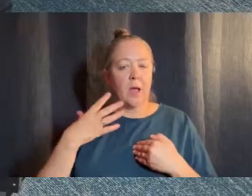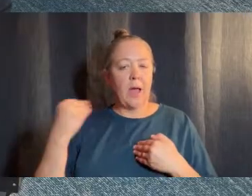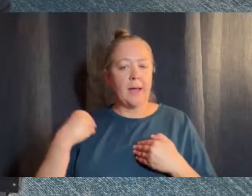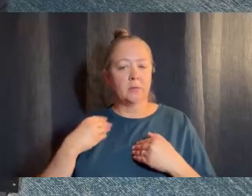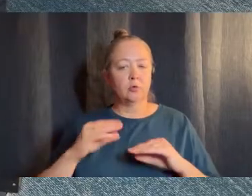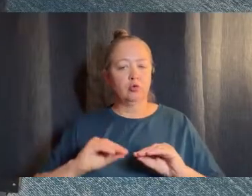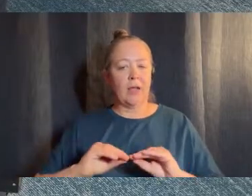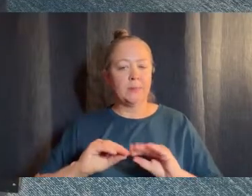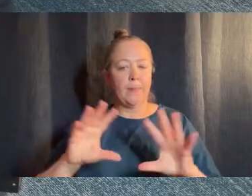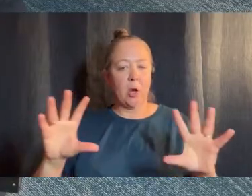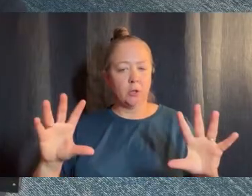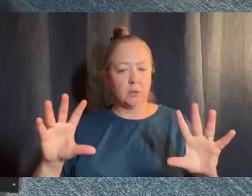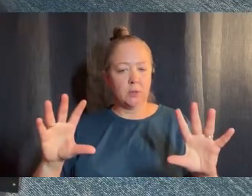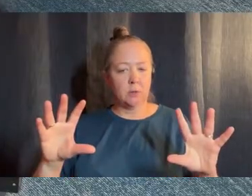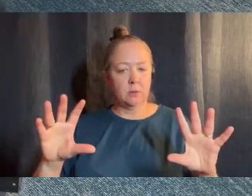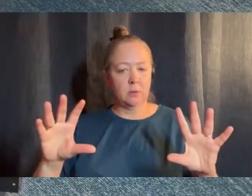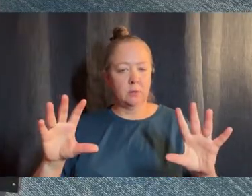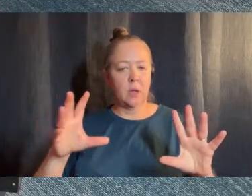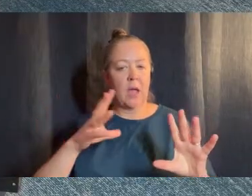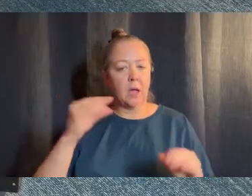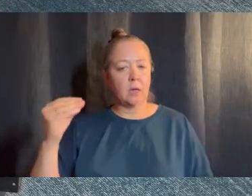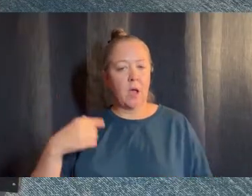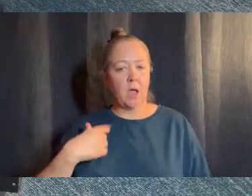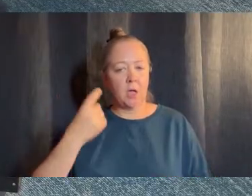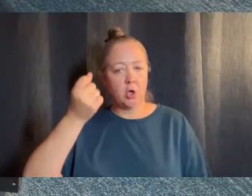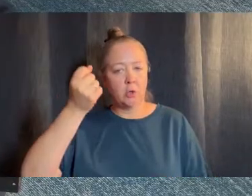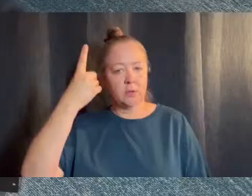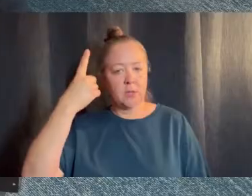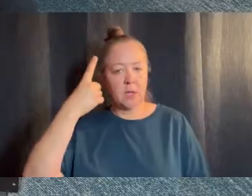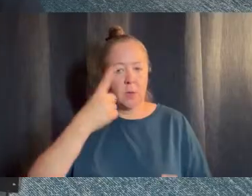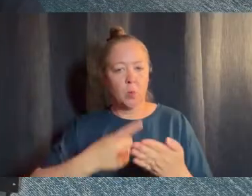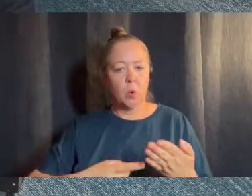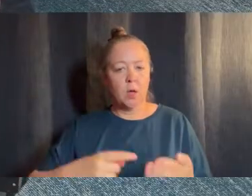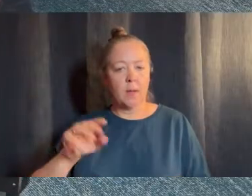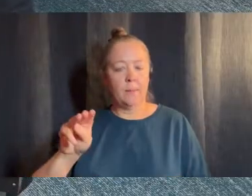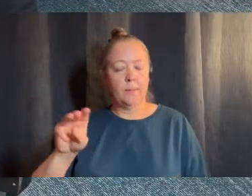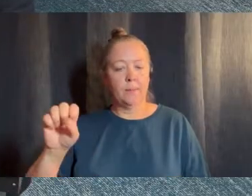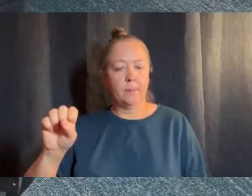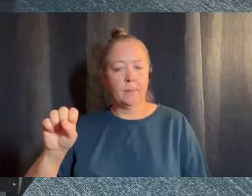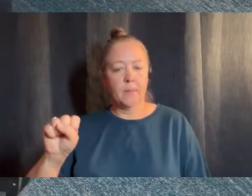And I understand what Ms. Pruden has said, and I take that under